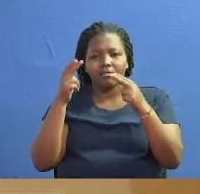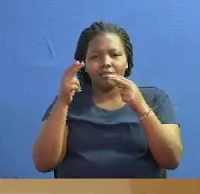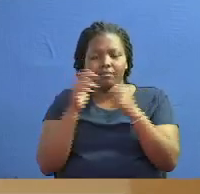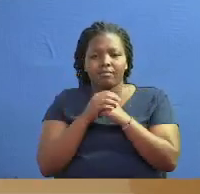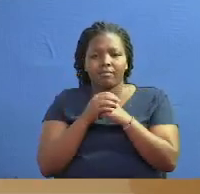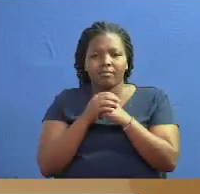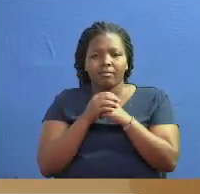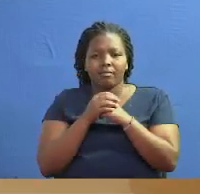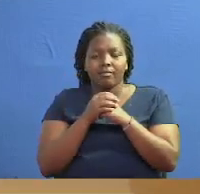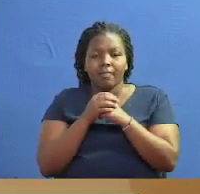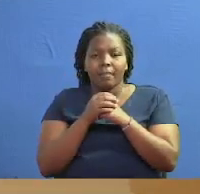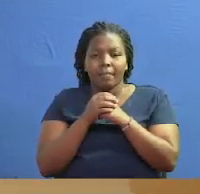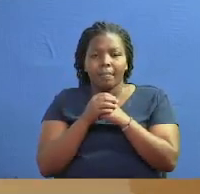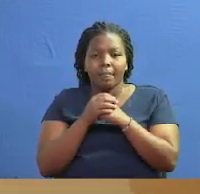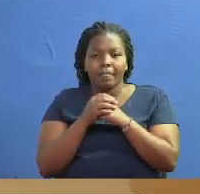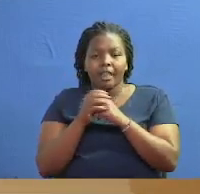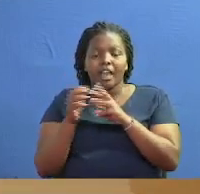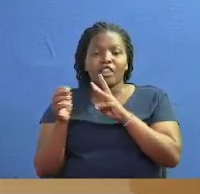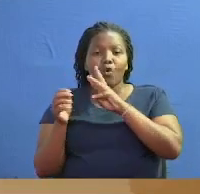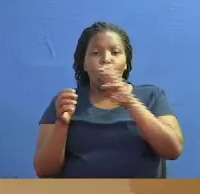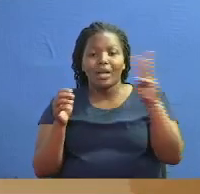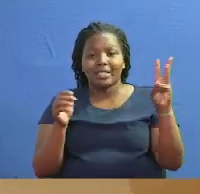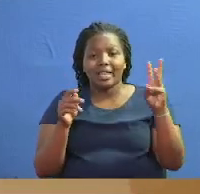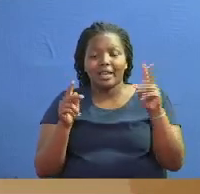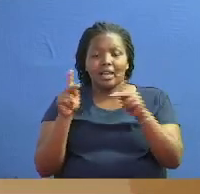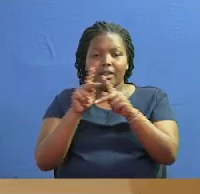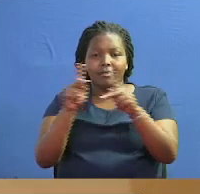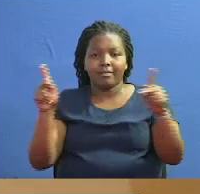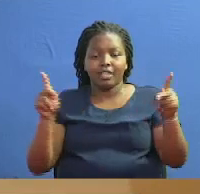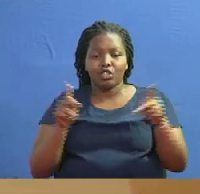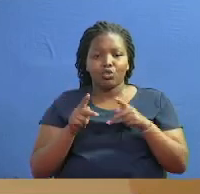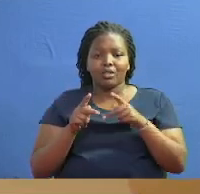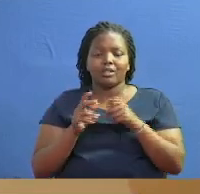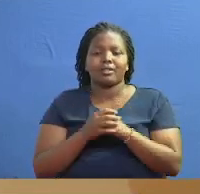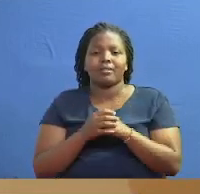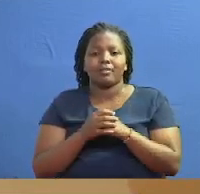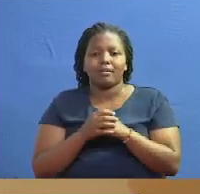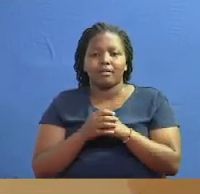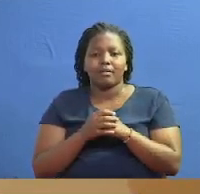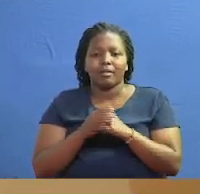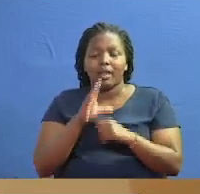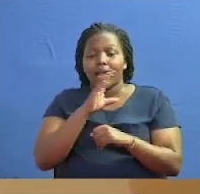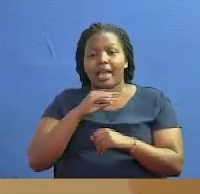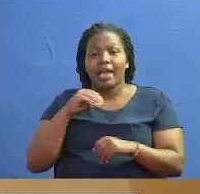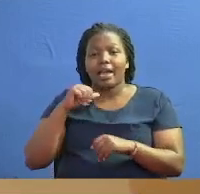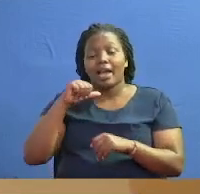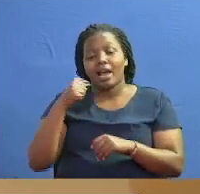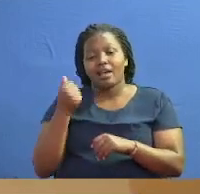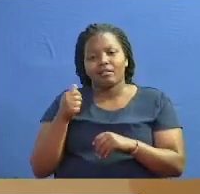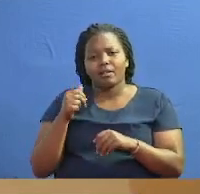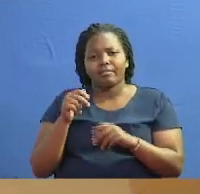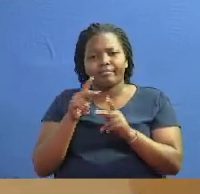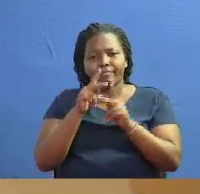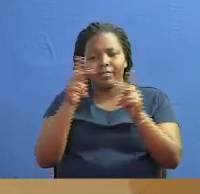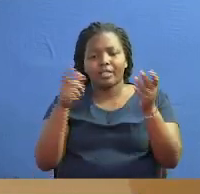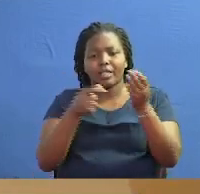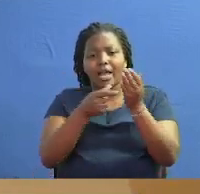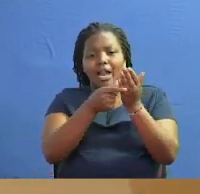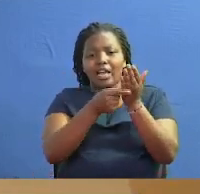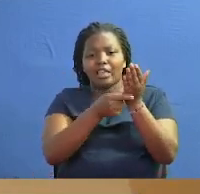the western regions, including the lake regions and other areas like the coastal regions. So those